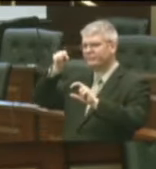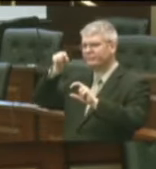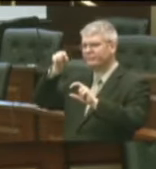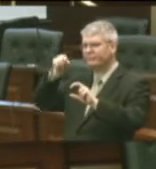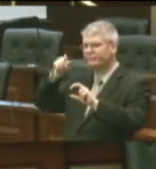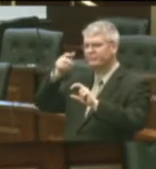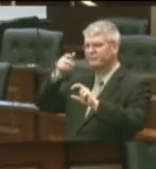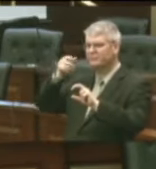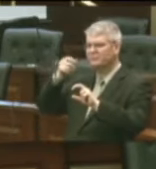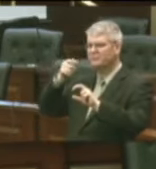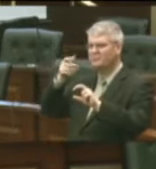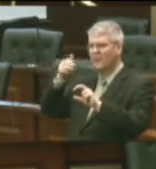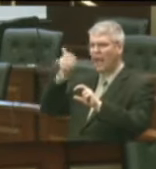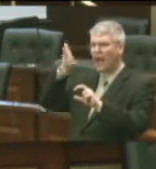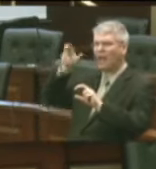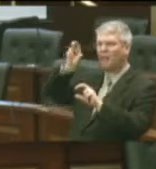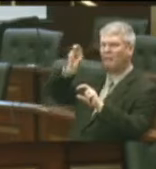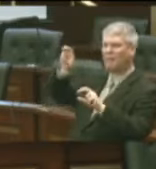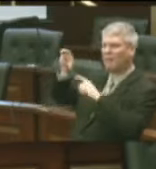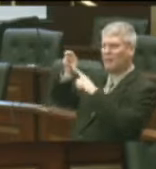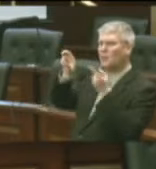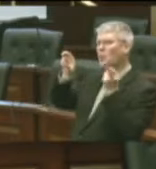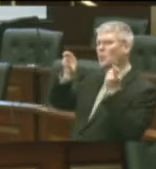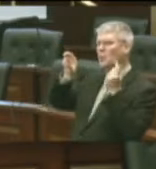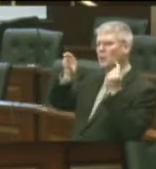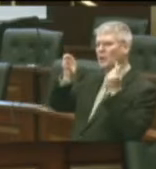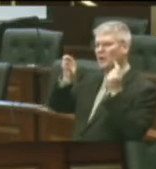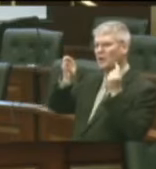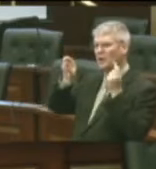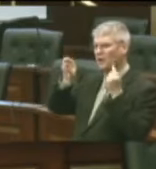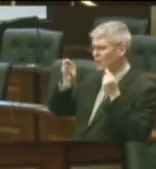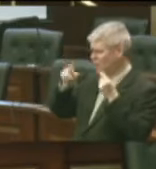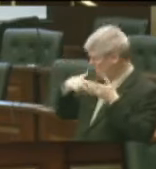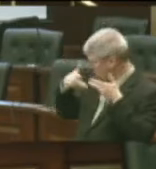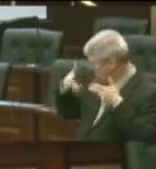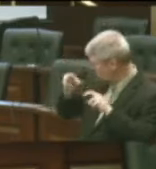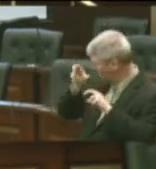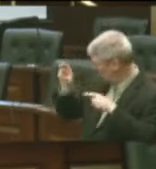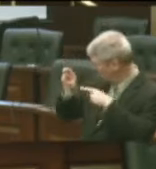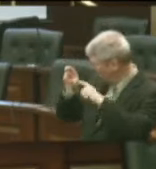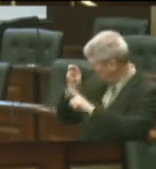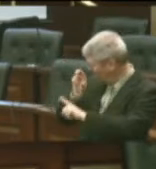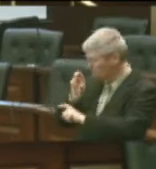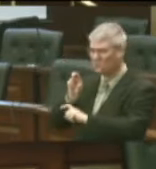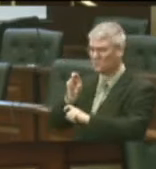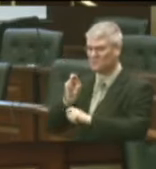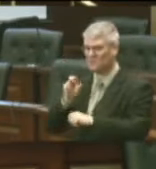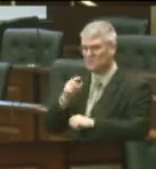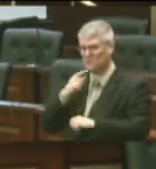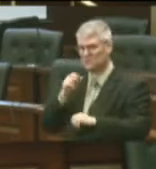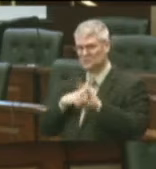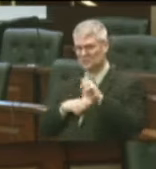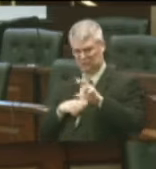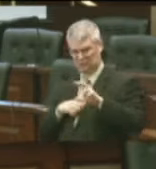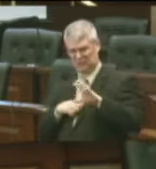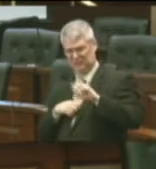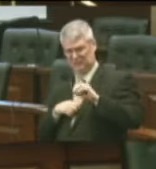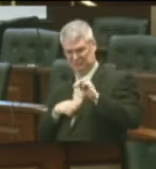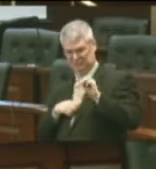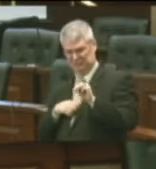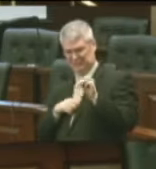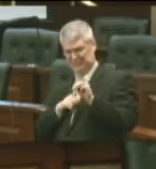what did you say was left, Betsy? It was $350 before this. Yeah, that's of course, we put some money into